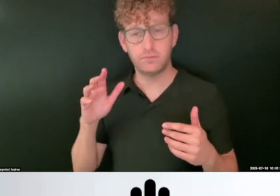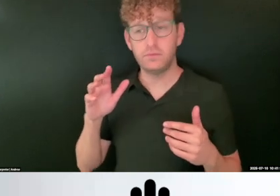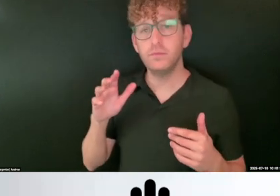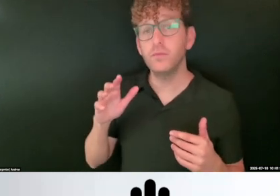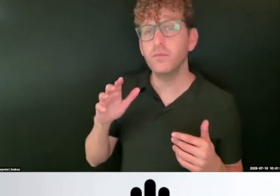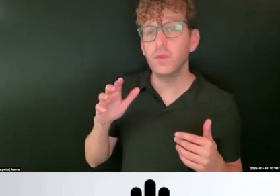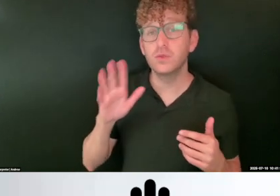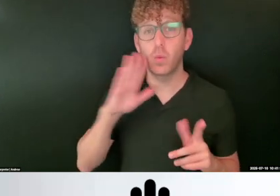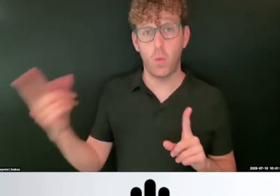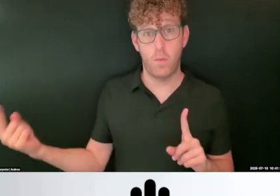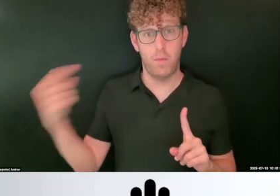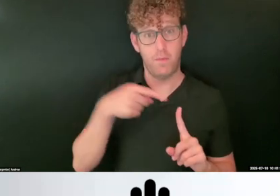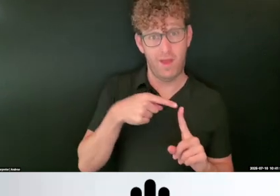now,